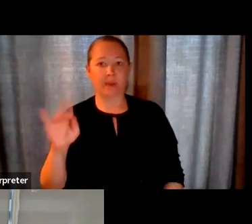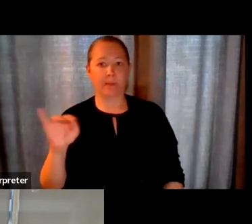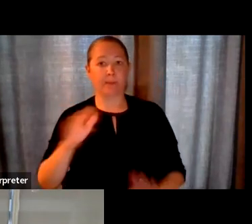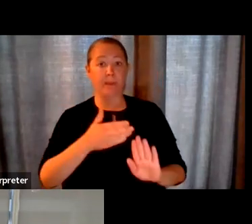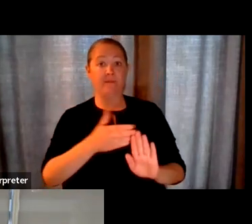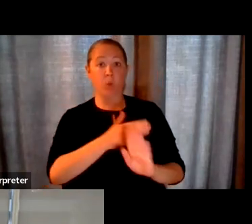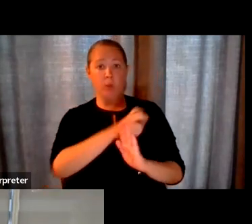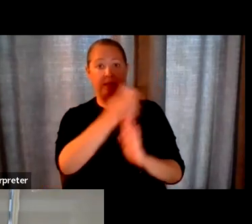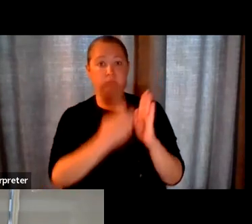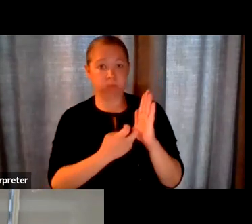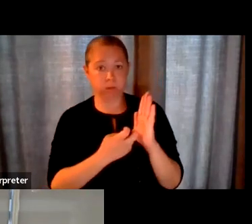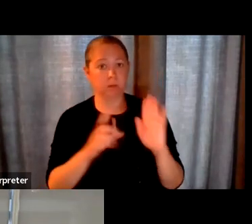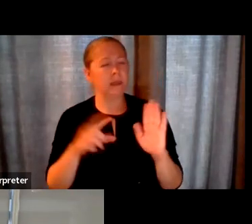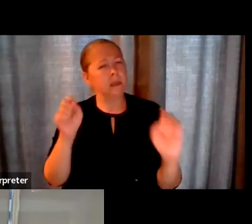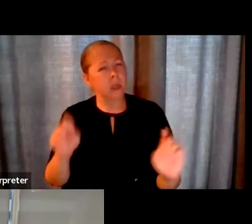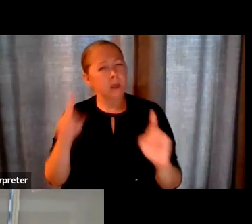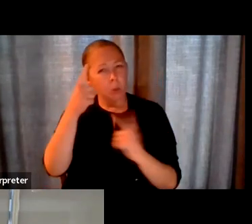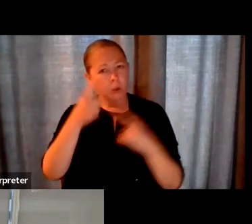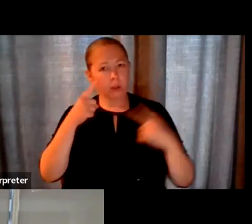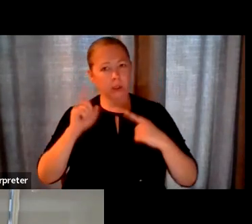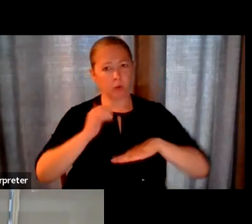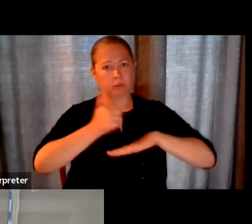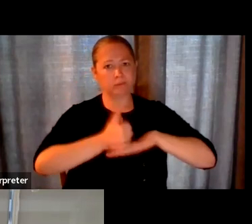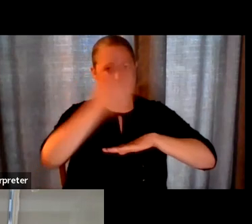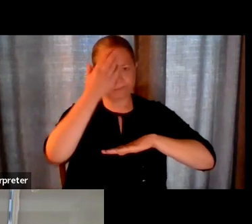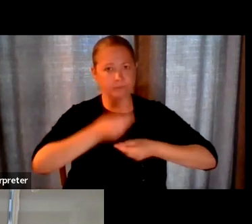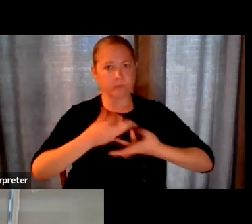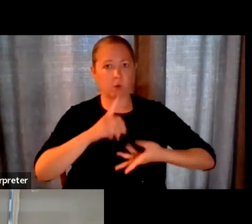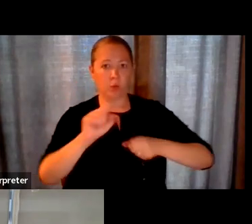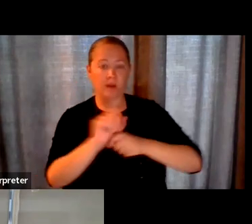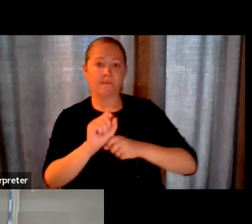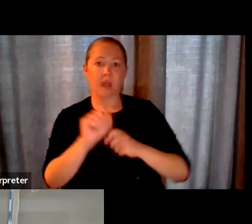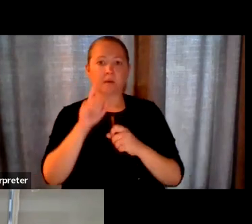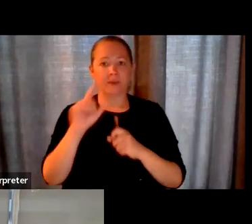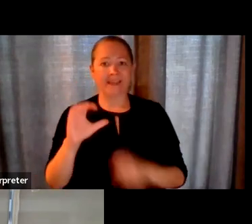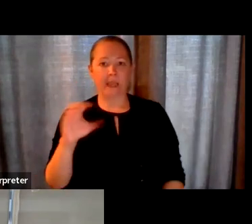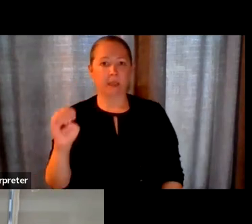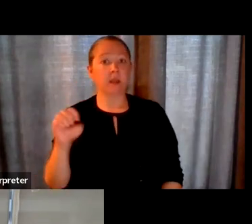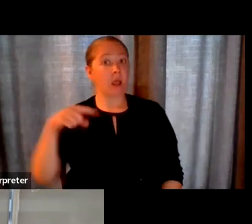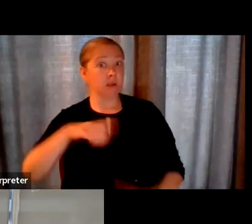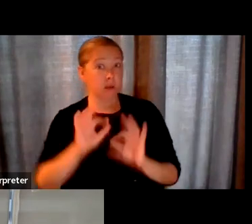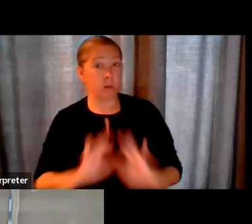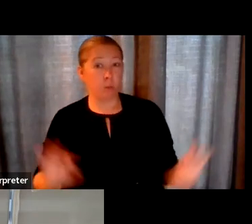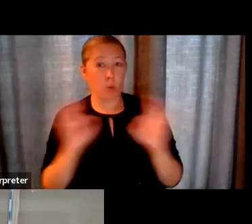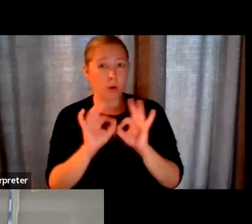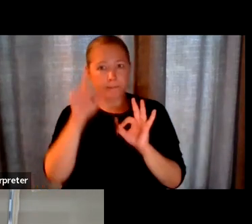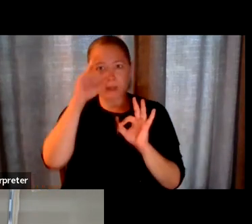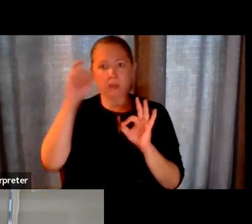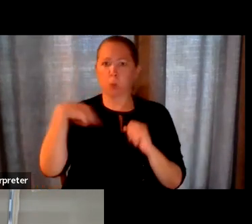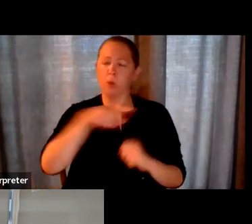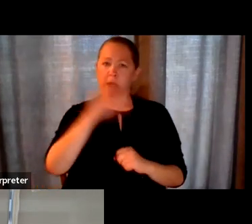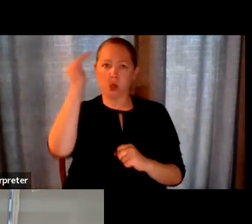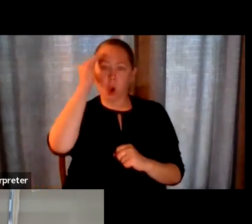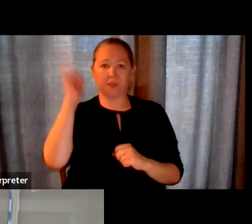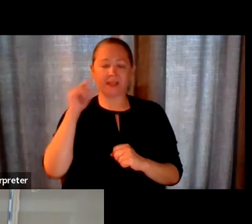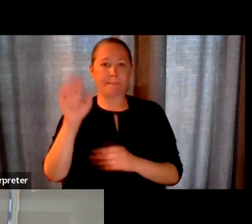deep, just can you briefly set out the real facts in the case? And this is important because we know that this billion-dollar shadow